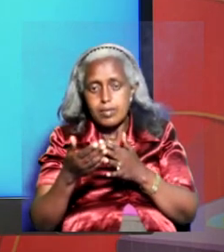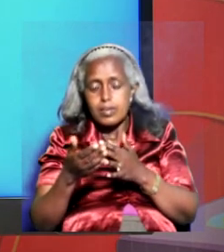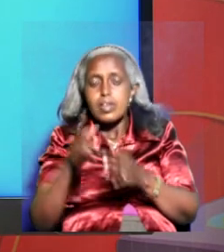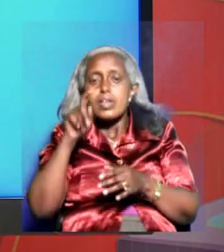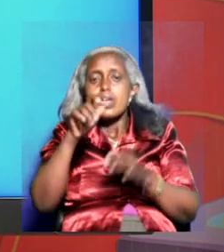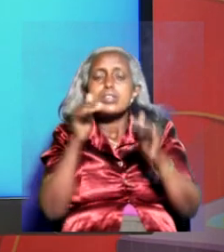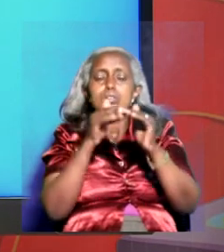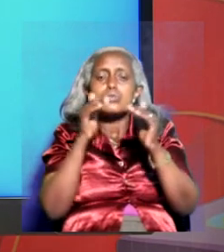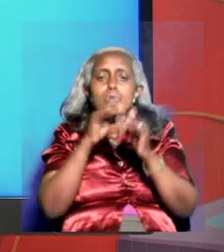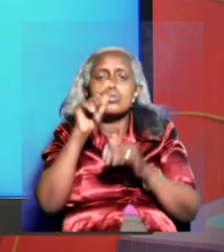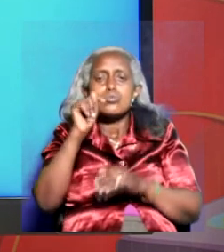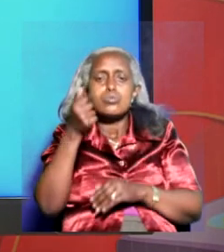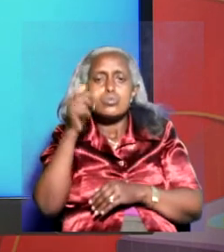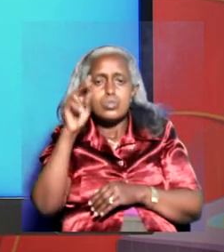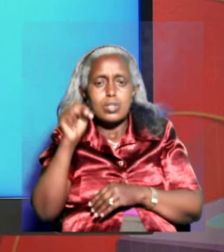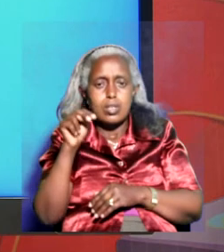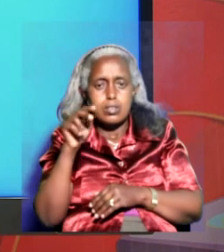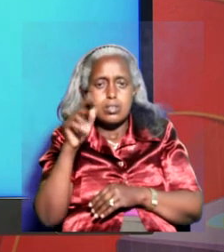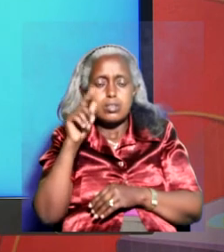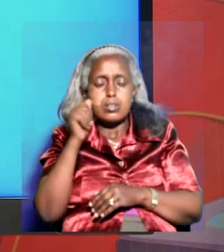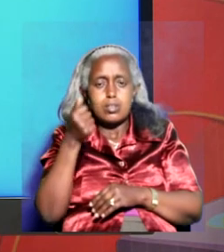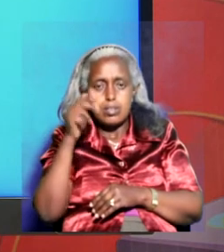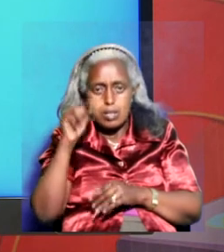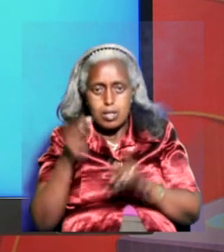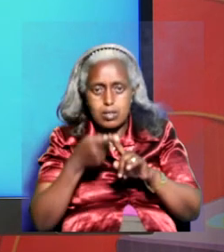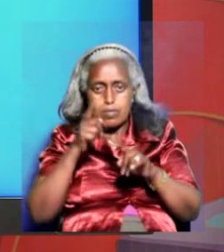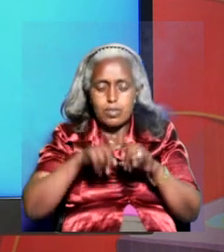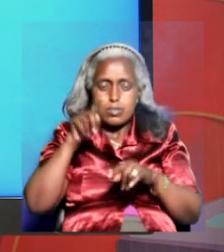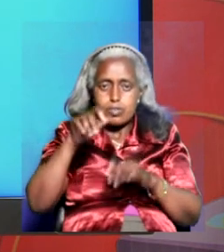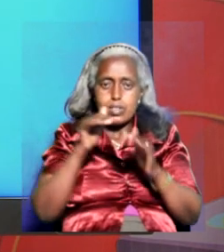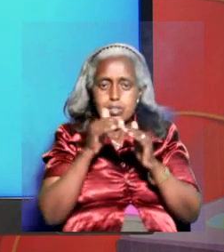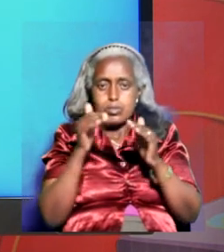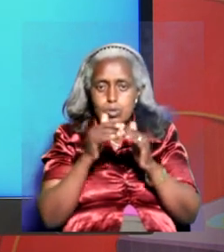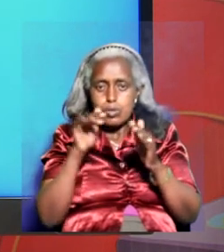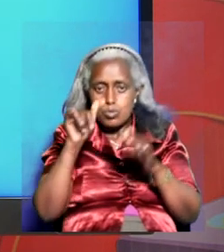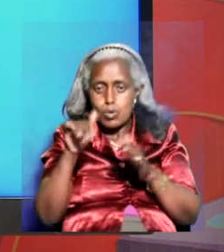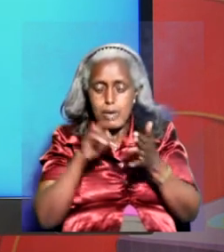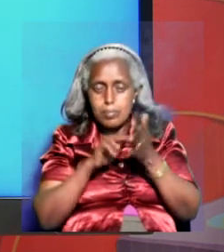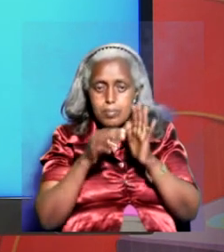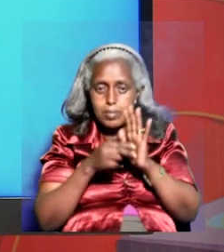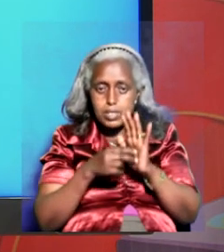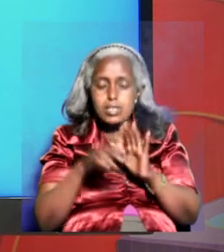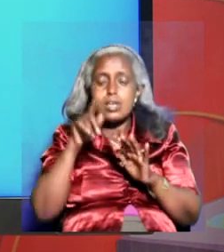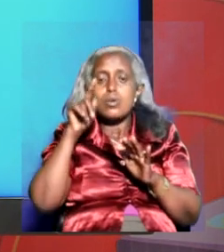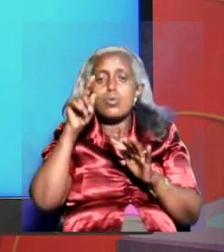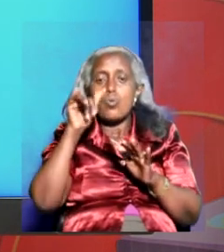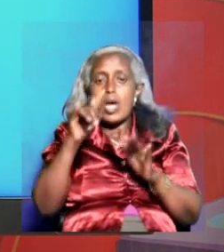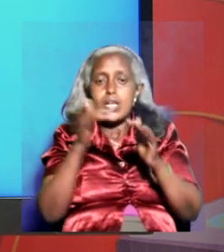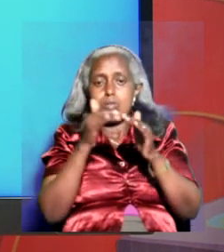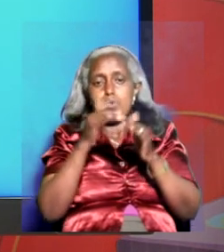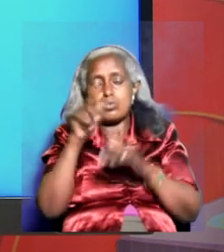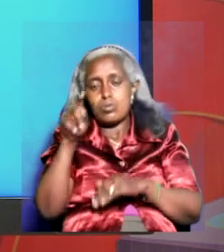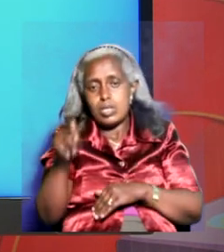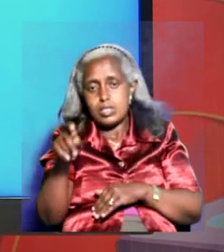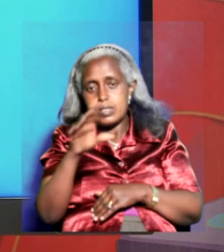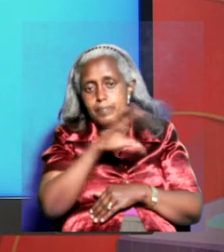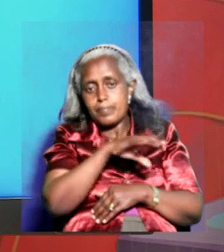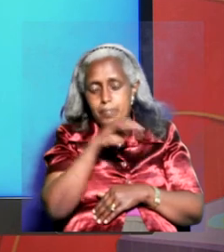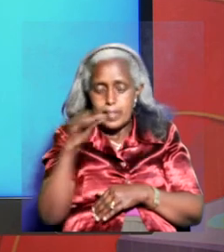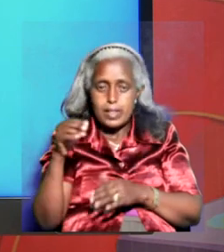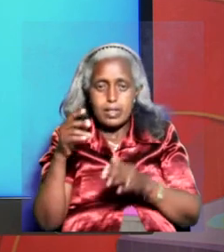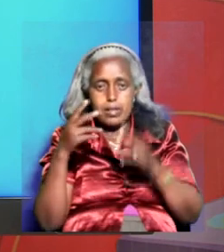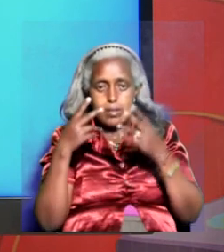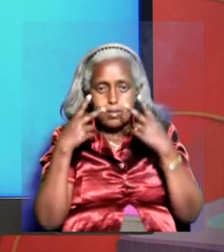x is equals to tan y. Tan inverse of x is equal to y means tan y is equal to x. And as you can